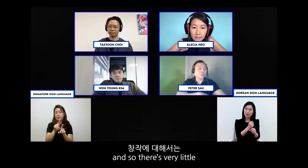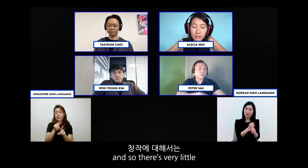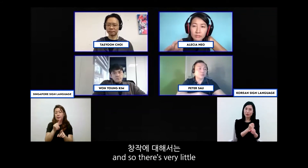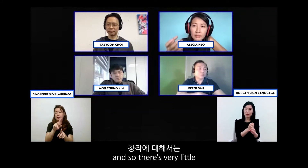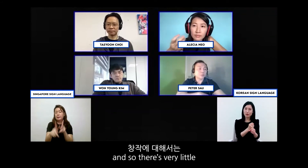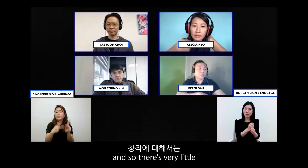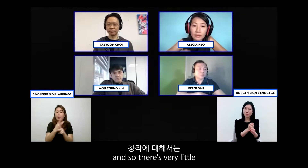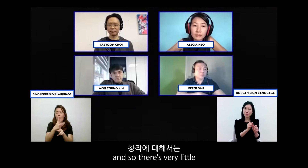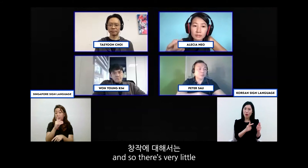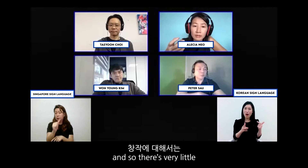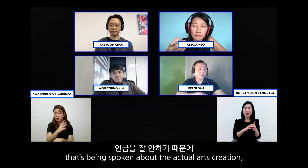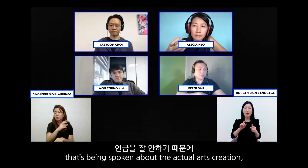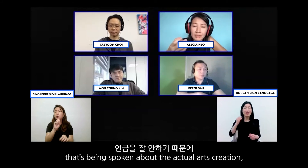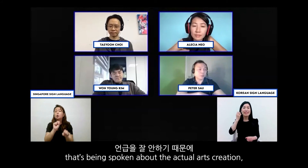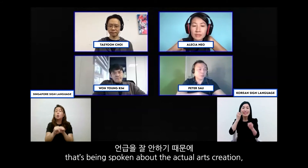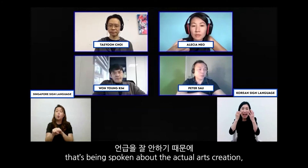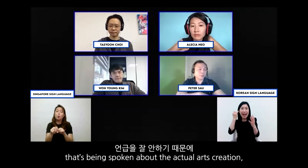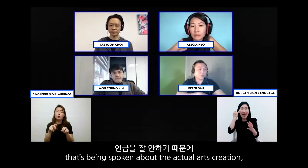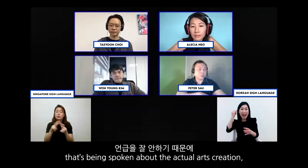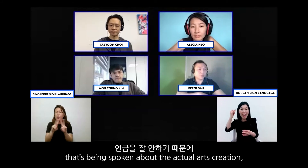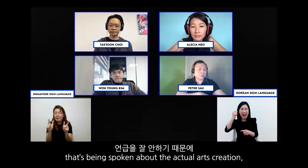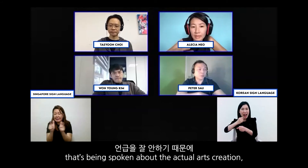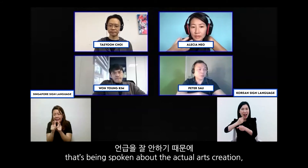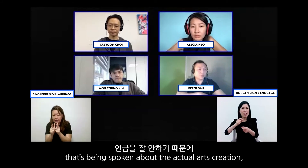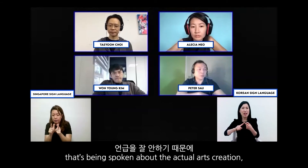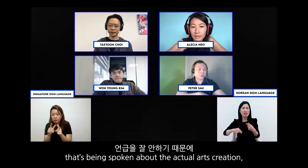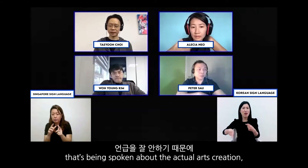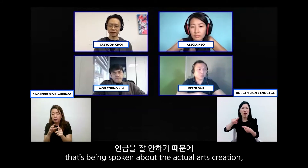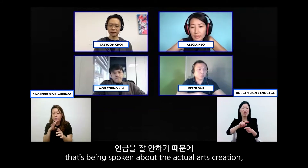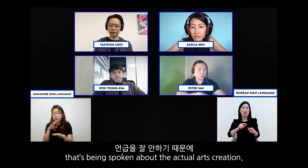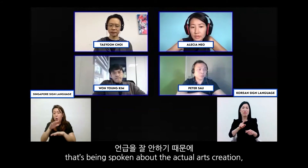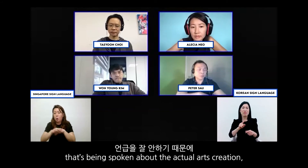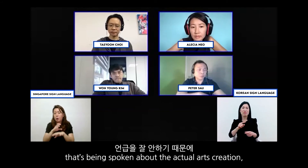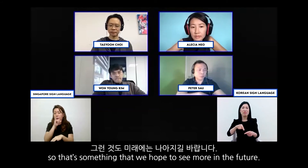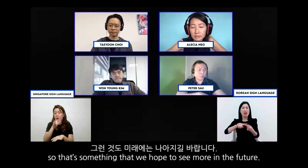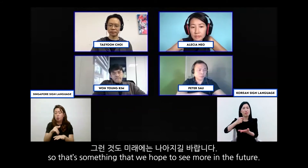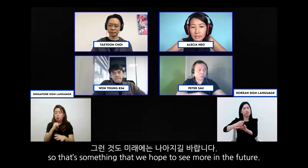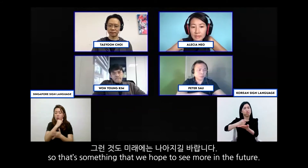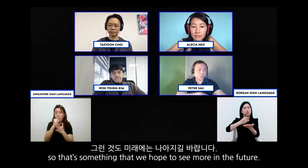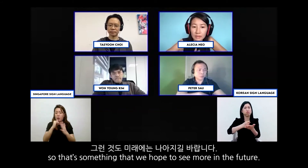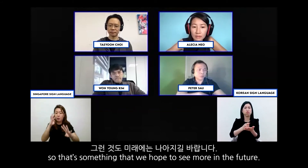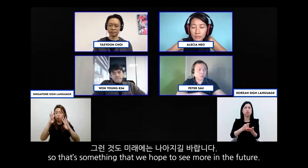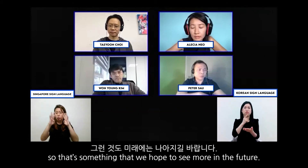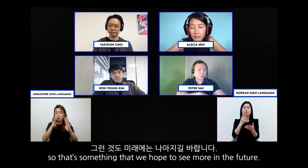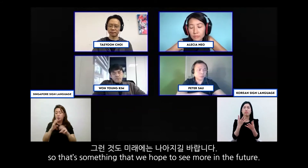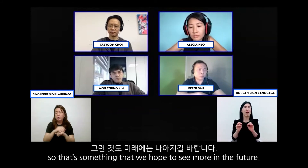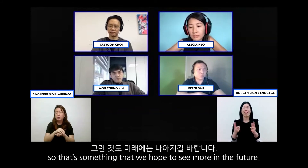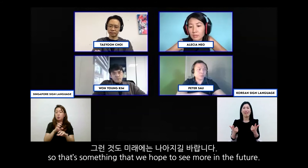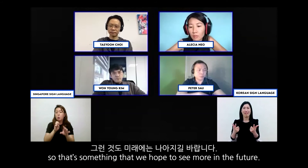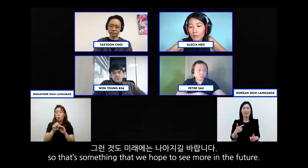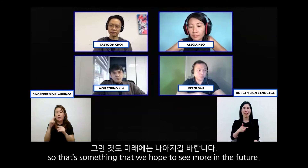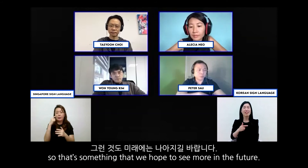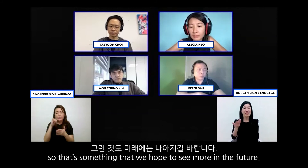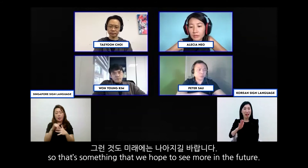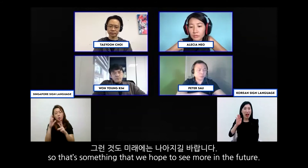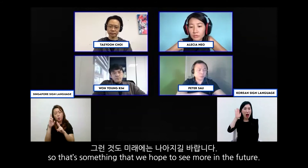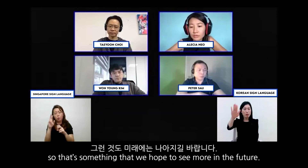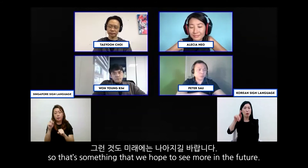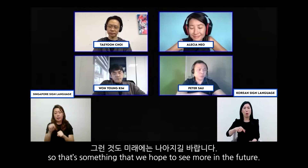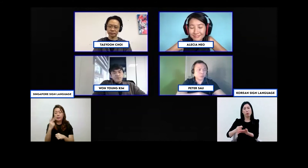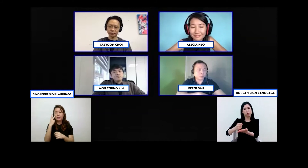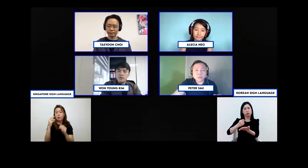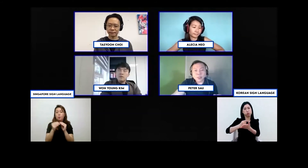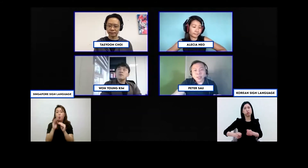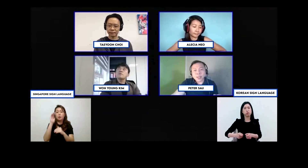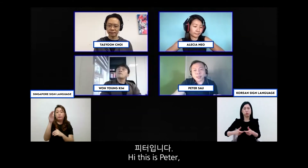disability. And so there's very little that's being spoken about the actual art creation. So that's something that we hope to see more in the